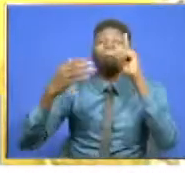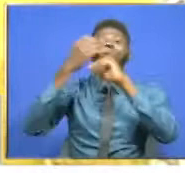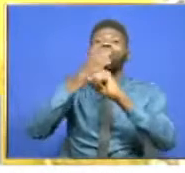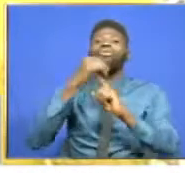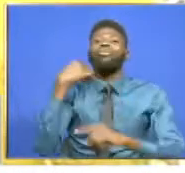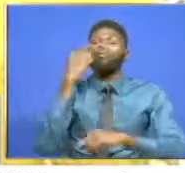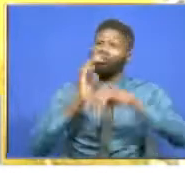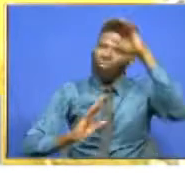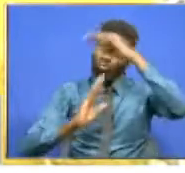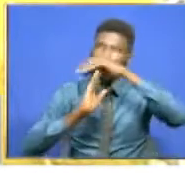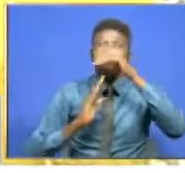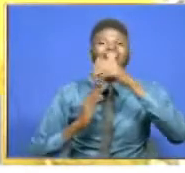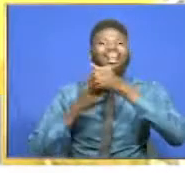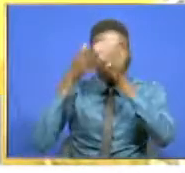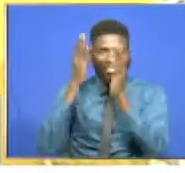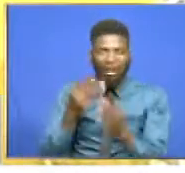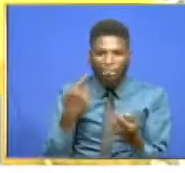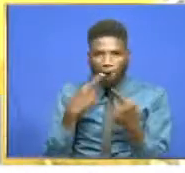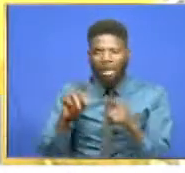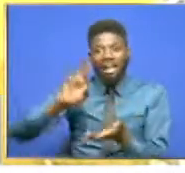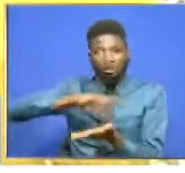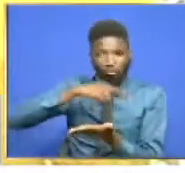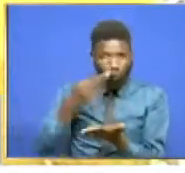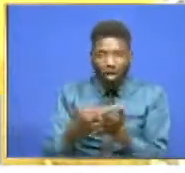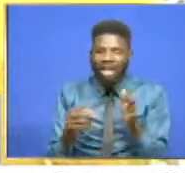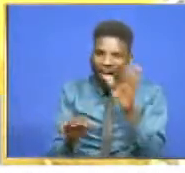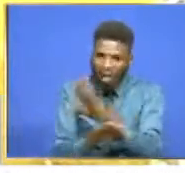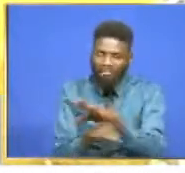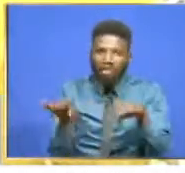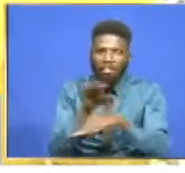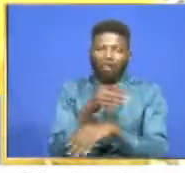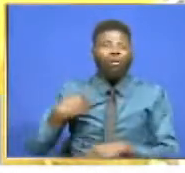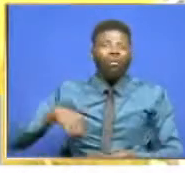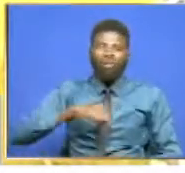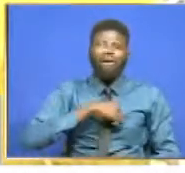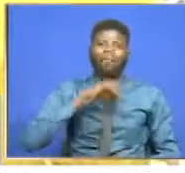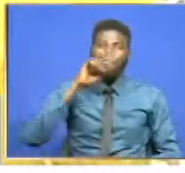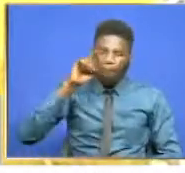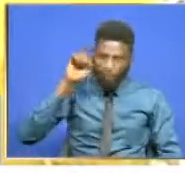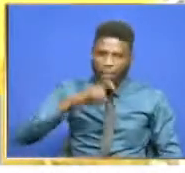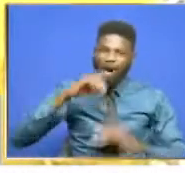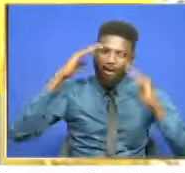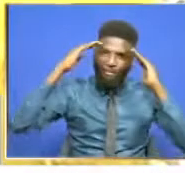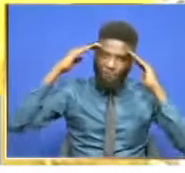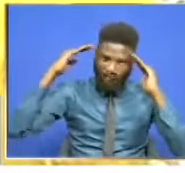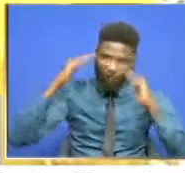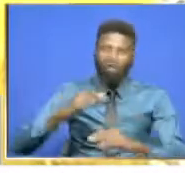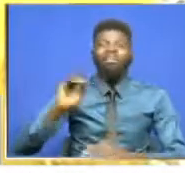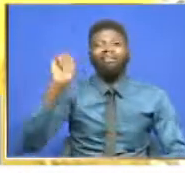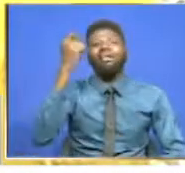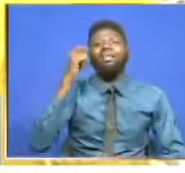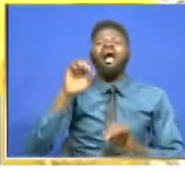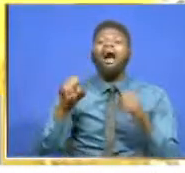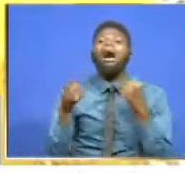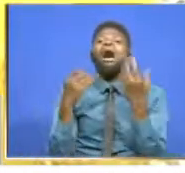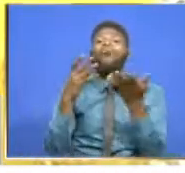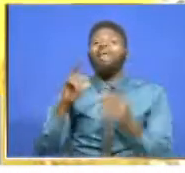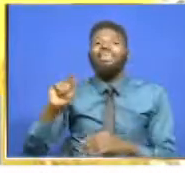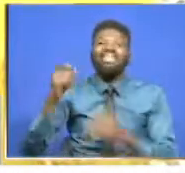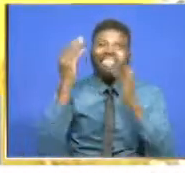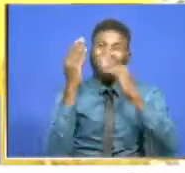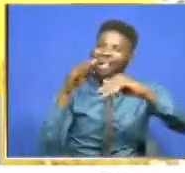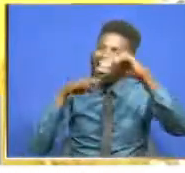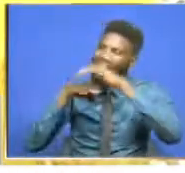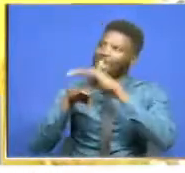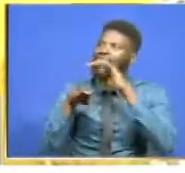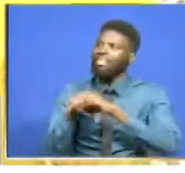leadership. But when it comes to distribution of resources and everything else, we should look at Kenya and see how many Kenyans are actually accessing this. The problem we